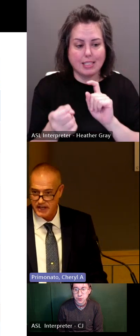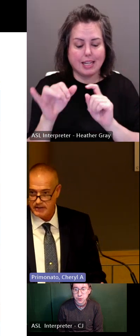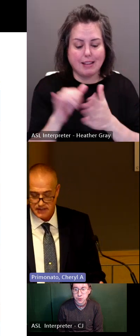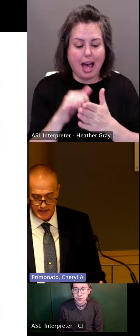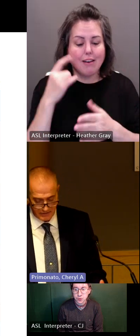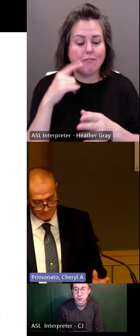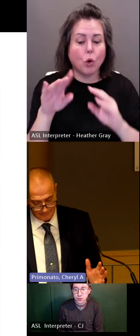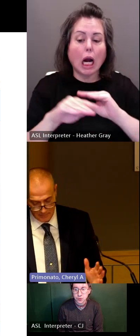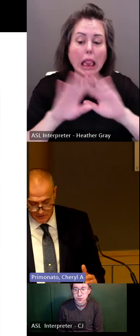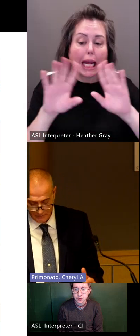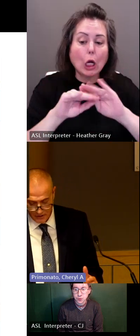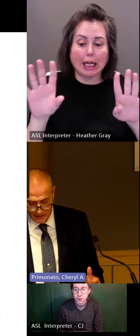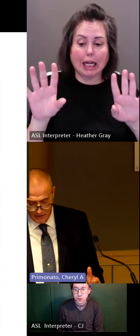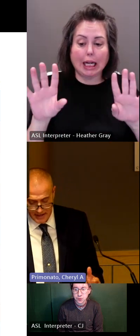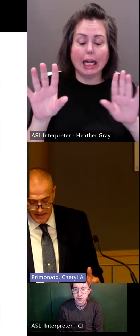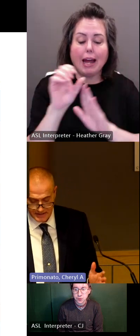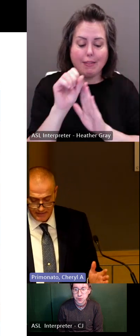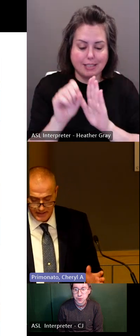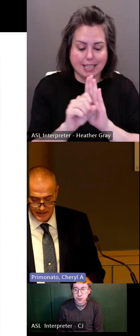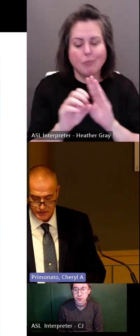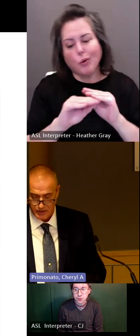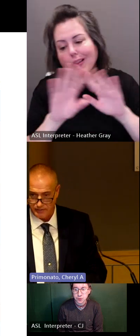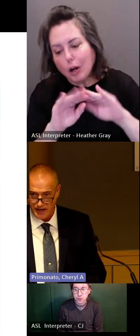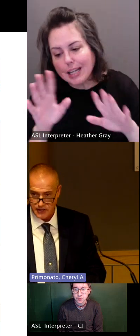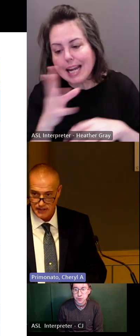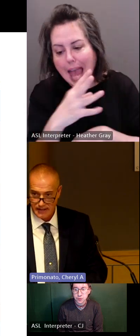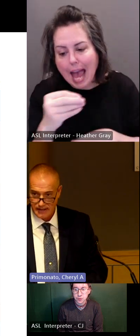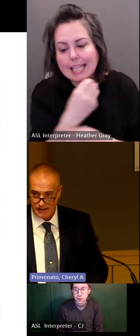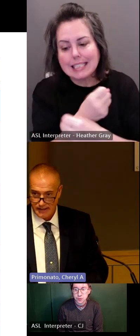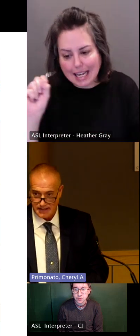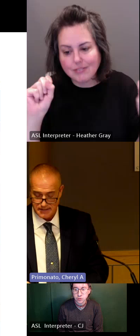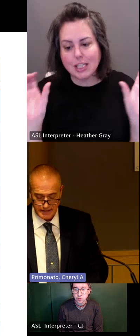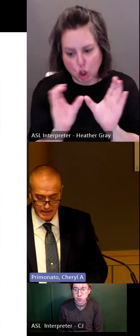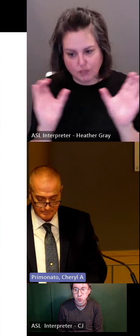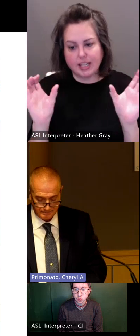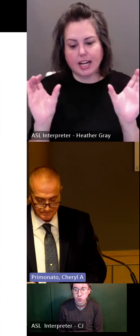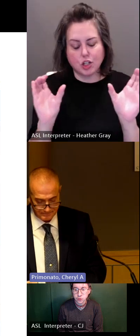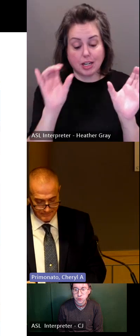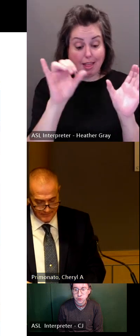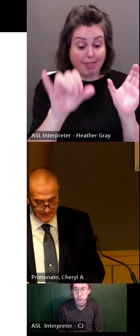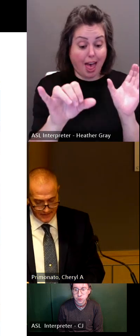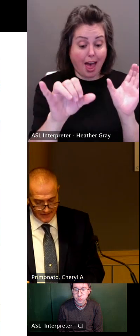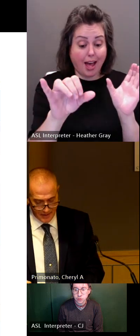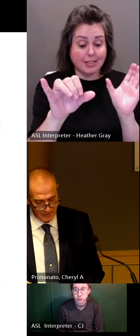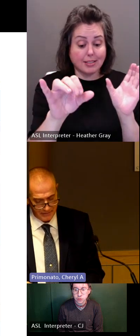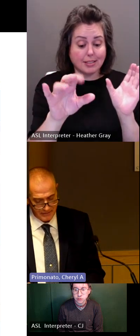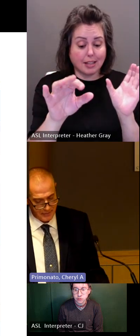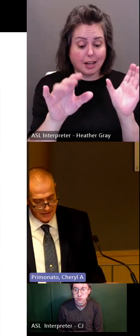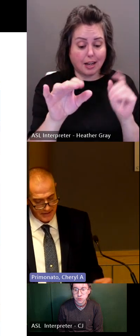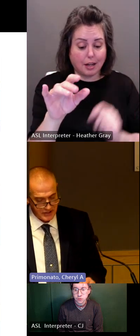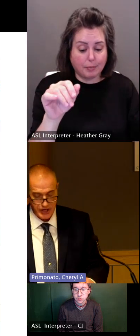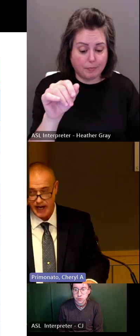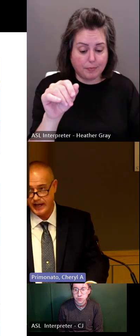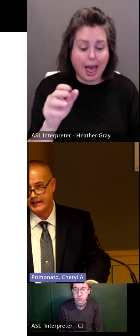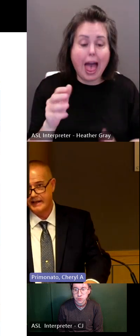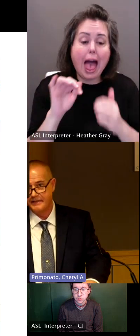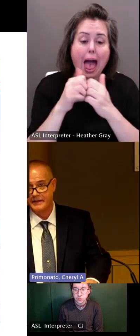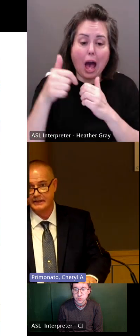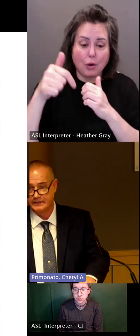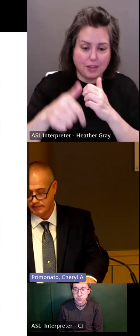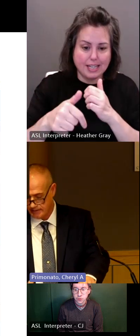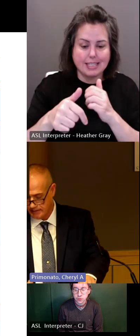and for clarity and safety certification. That's the I believe it's Appendix